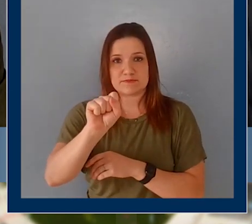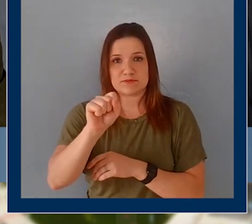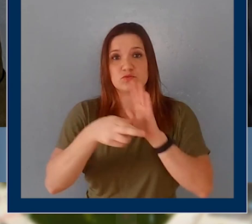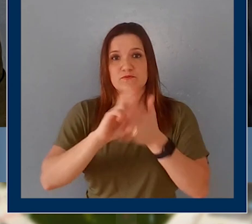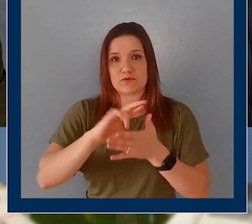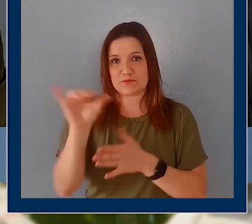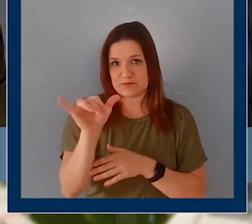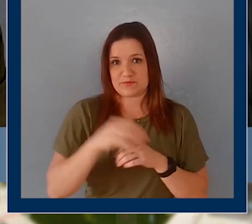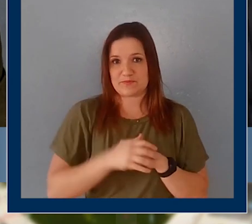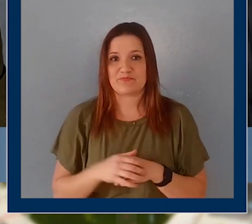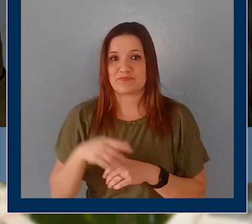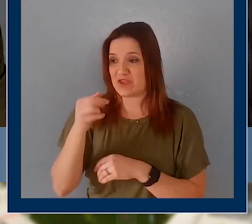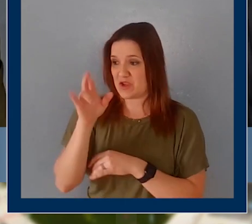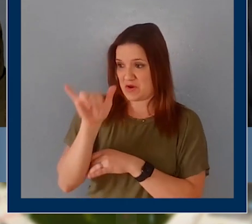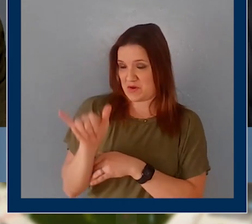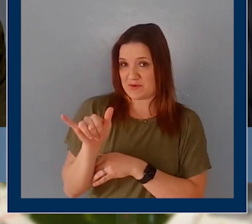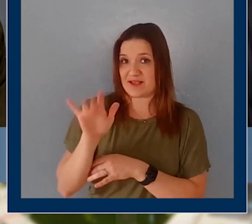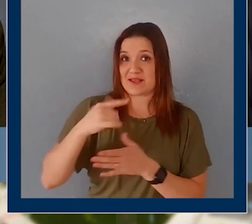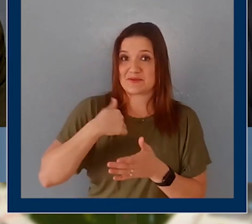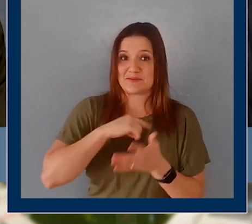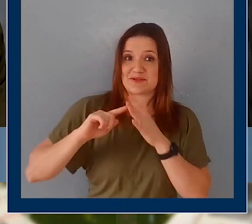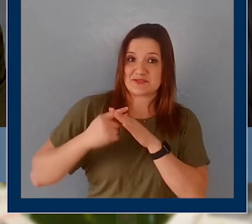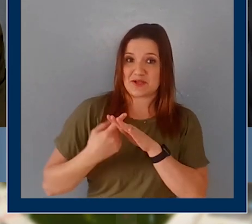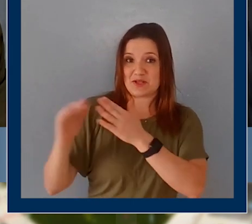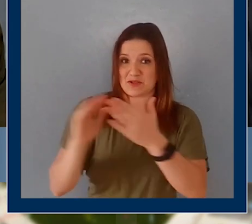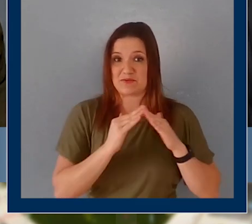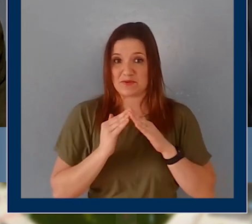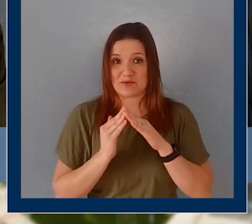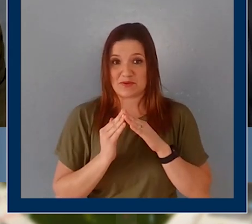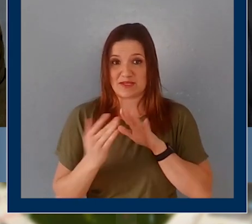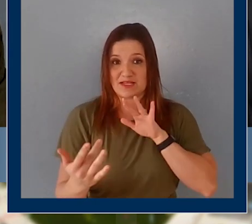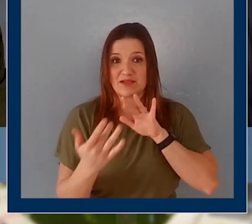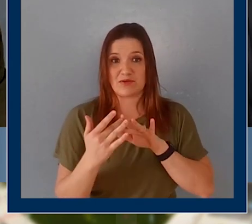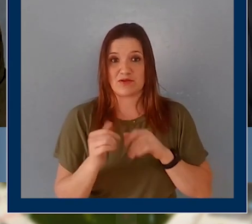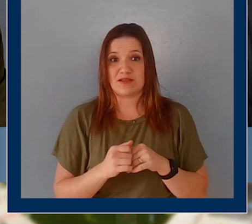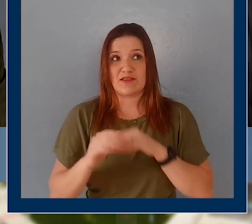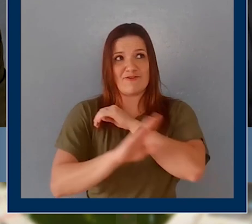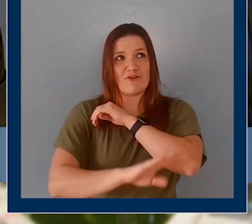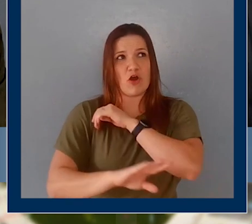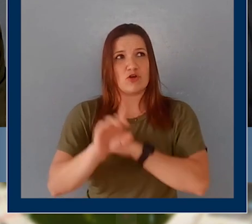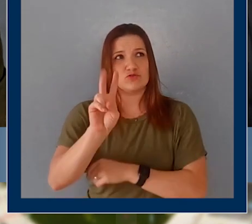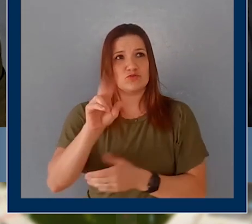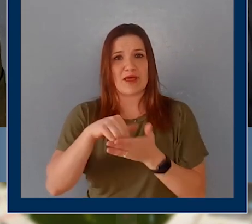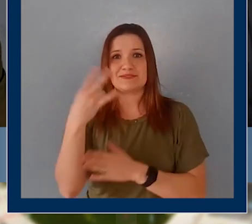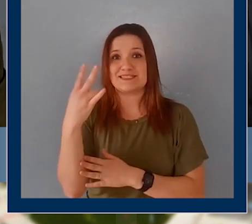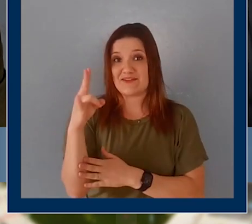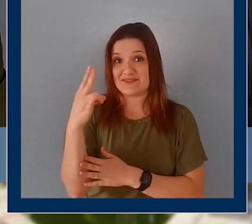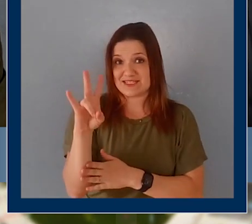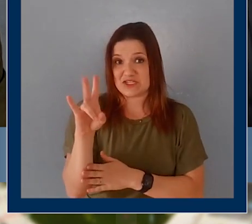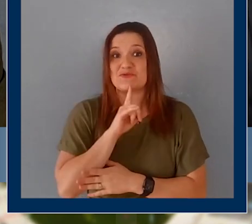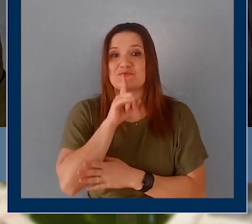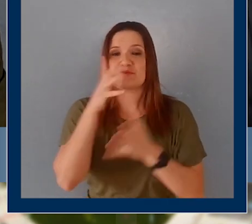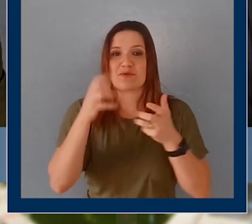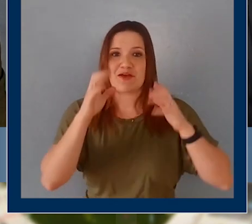you are aware of that because you're looking at our daily snapshot and you're emailing. But I appreciate those of you who are continuing to